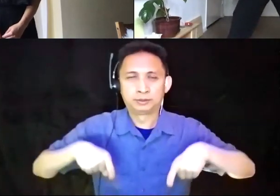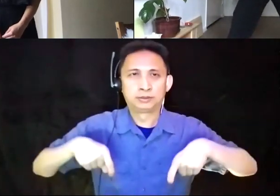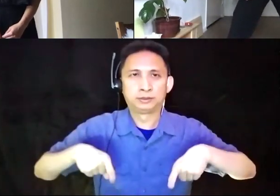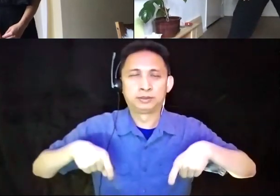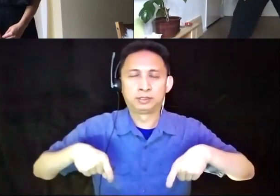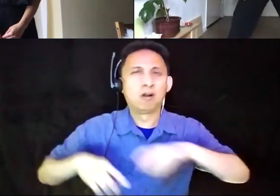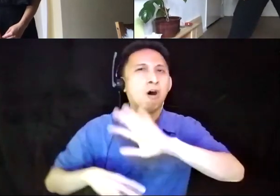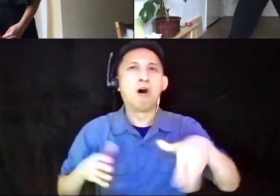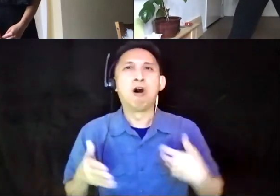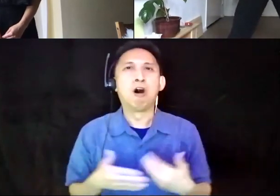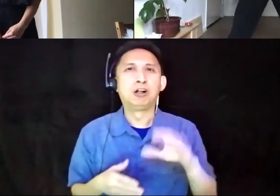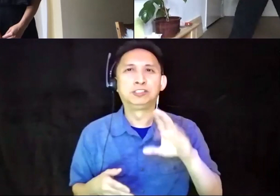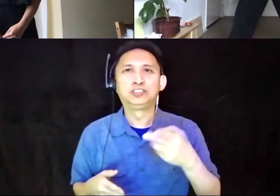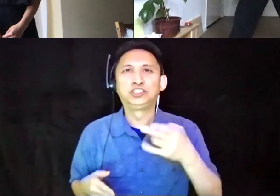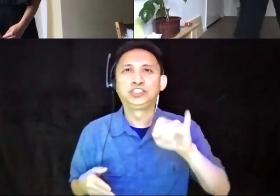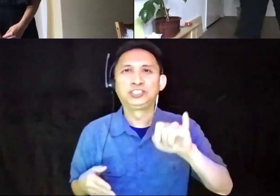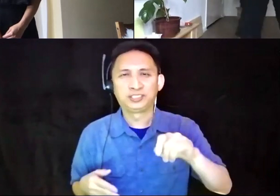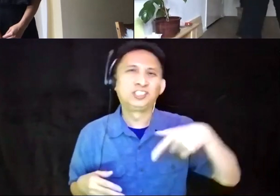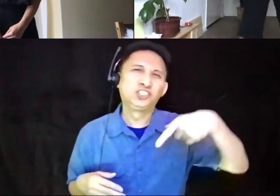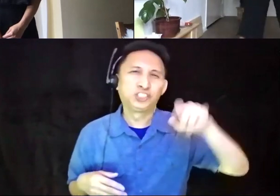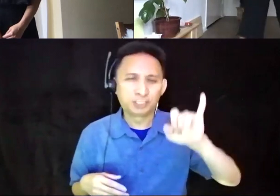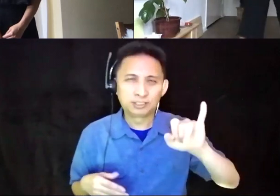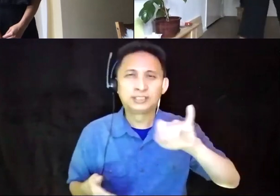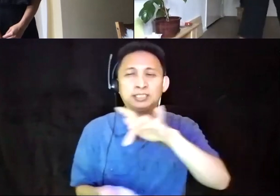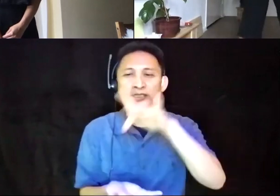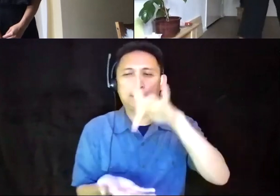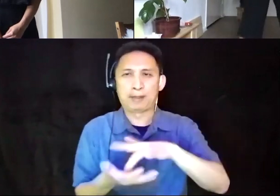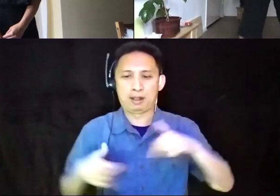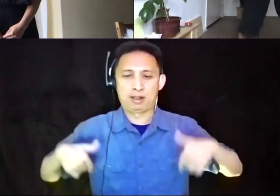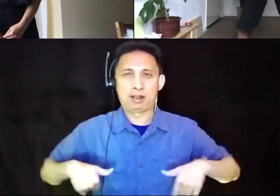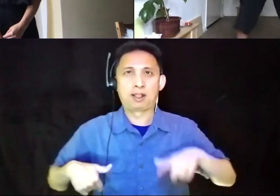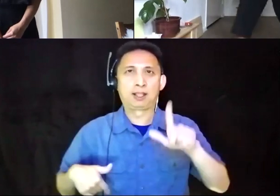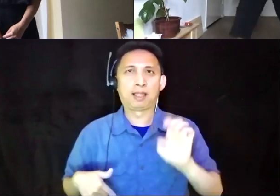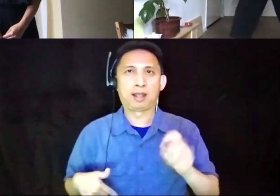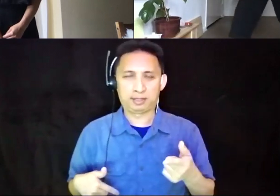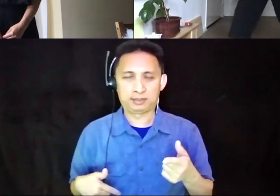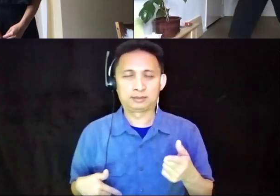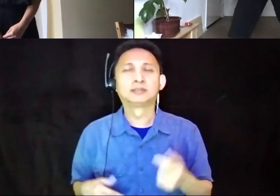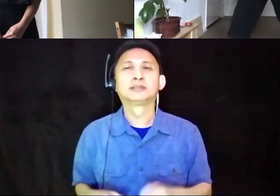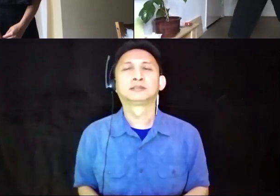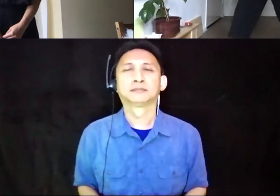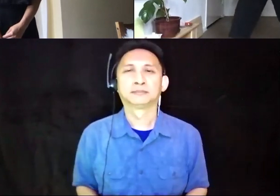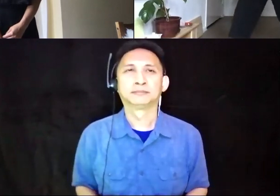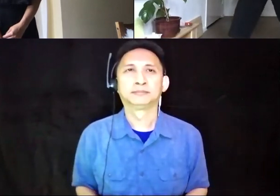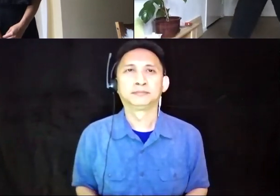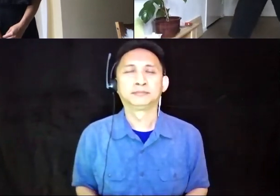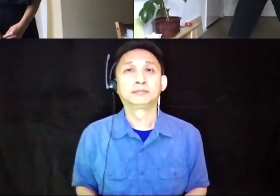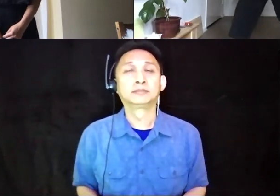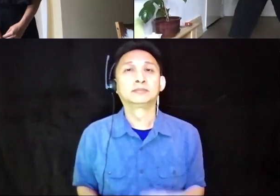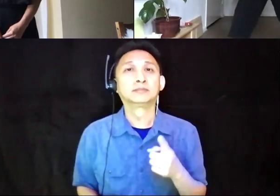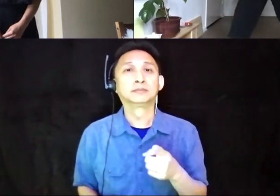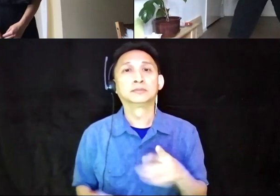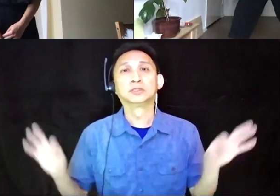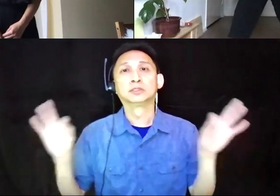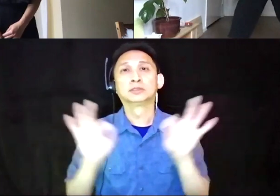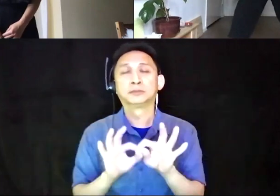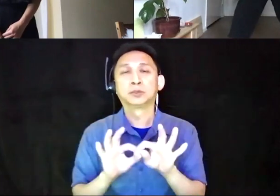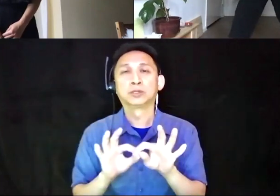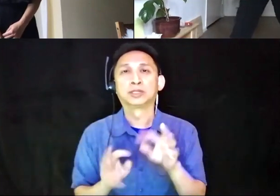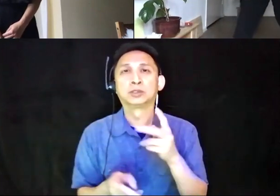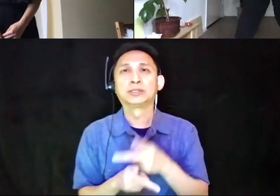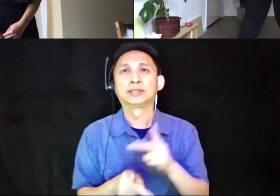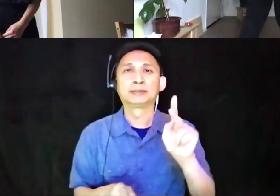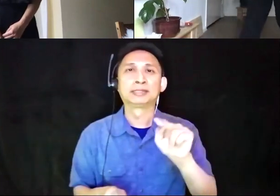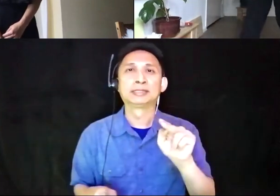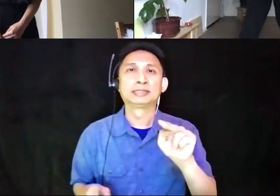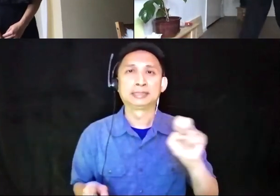chi between your legs. This will keep you from injuring your knee. So it's very important to make sure your knee is over the toe and